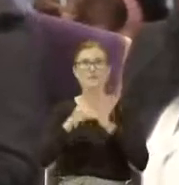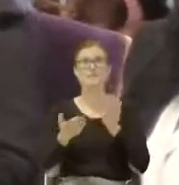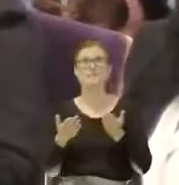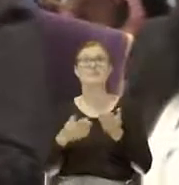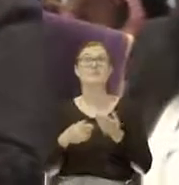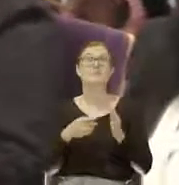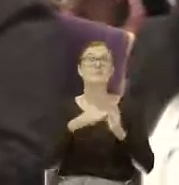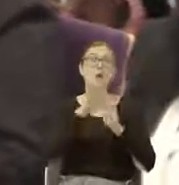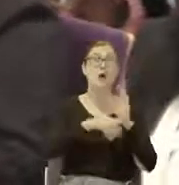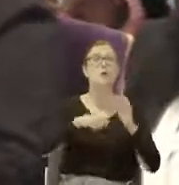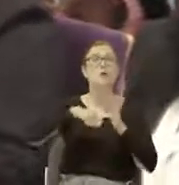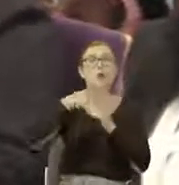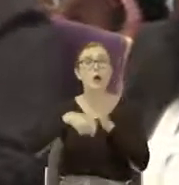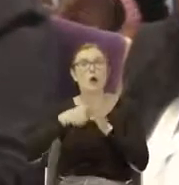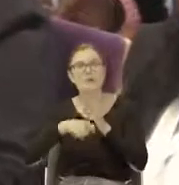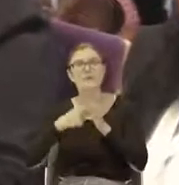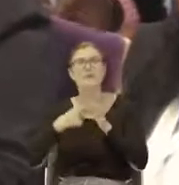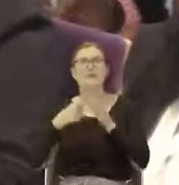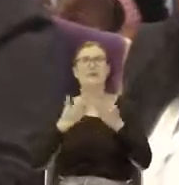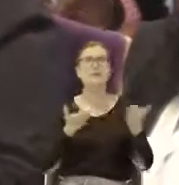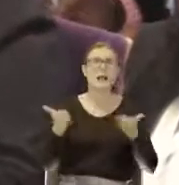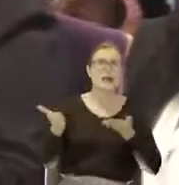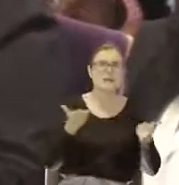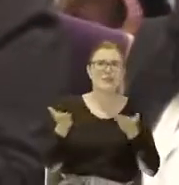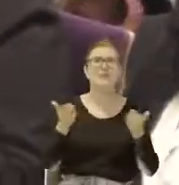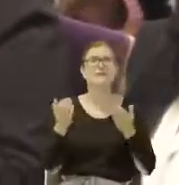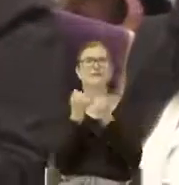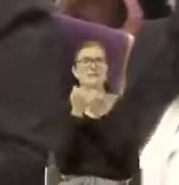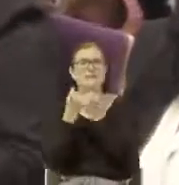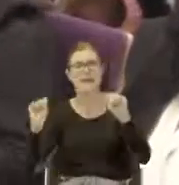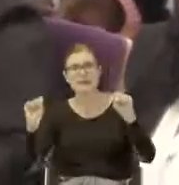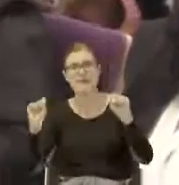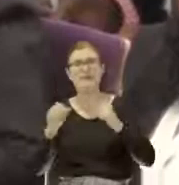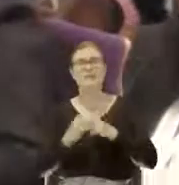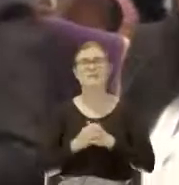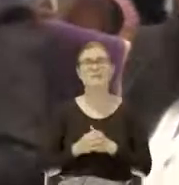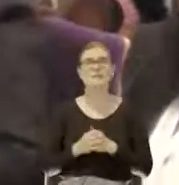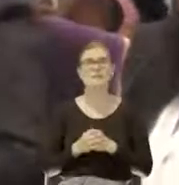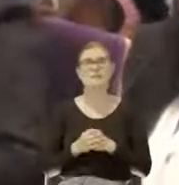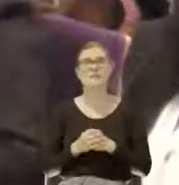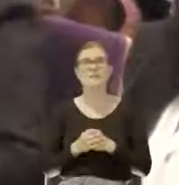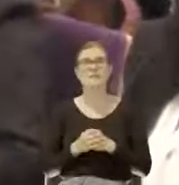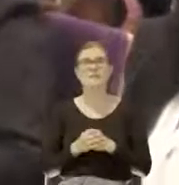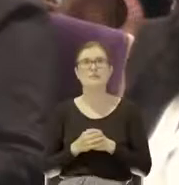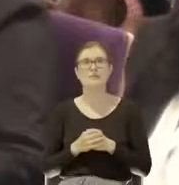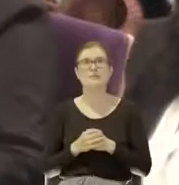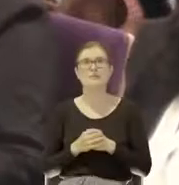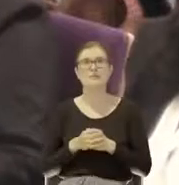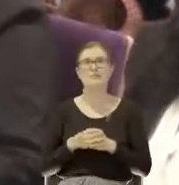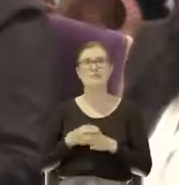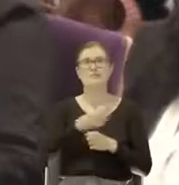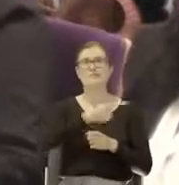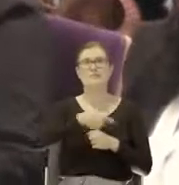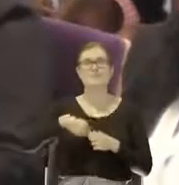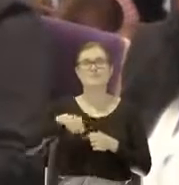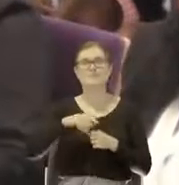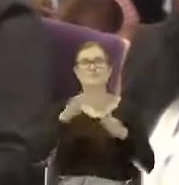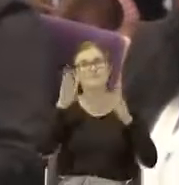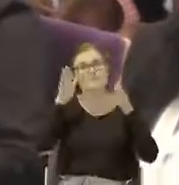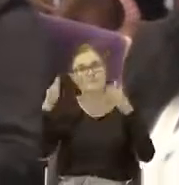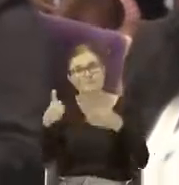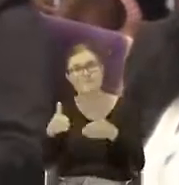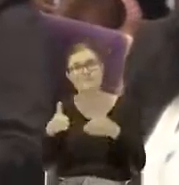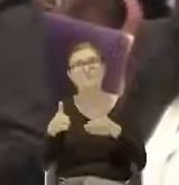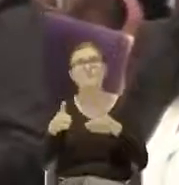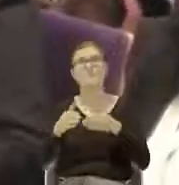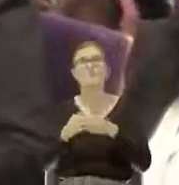safety. We deal with, as I indicated, IGR structures, and we come together. There are structures